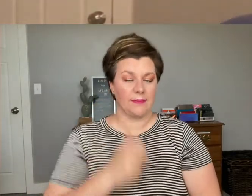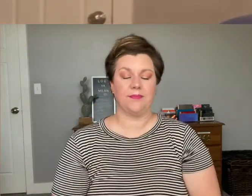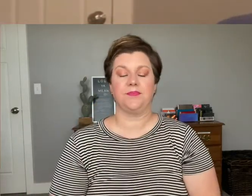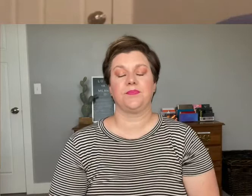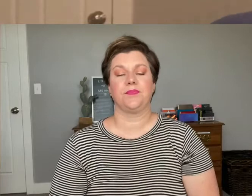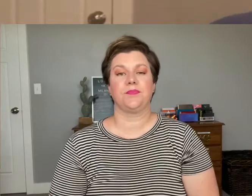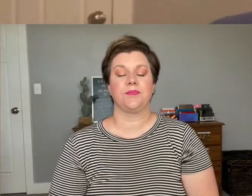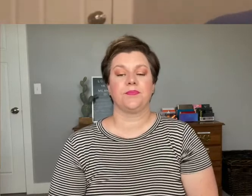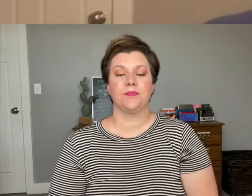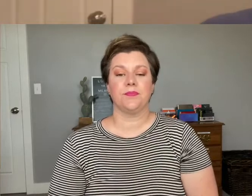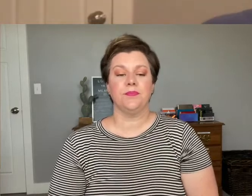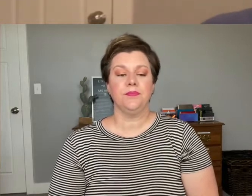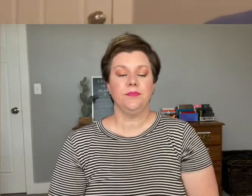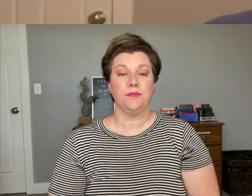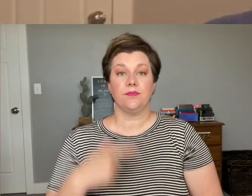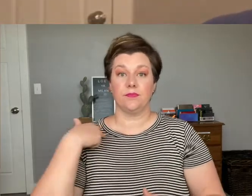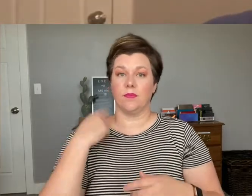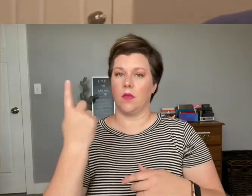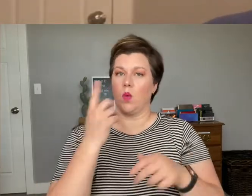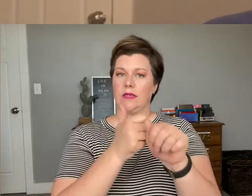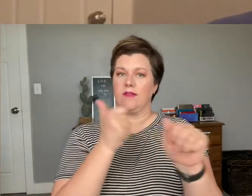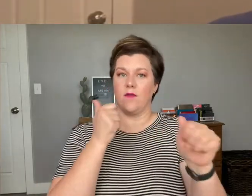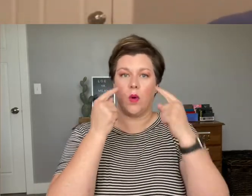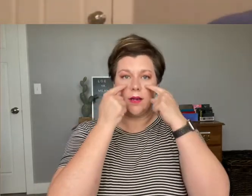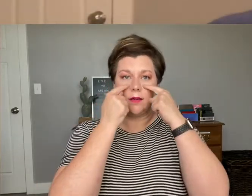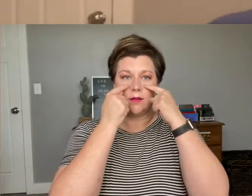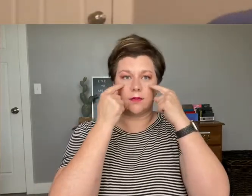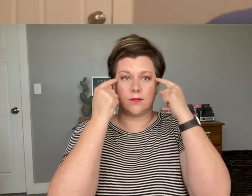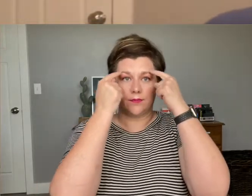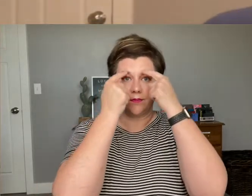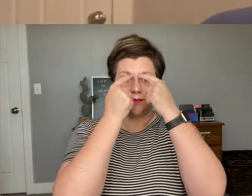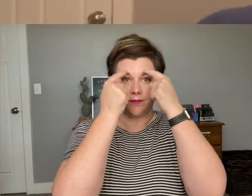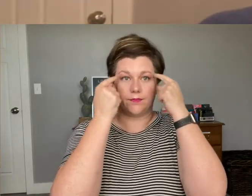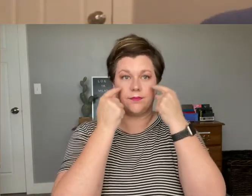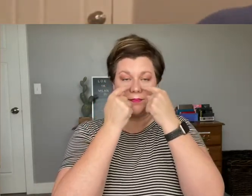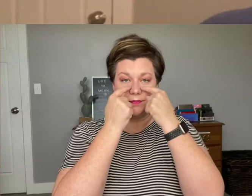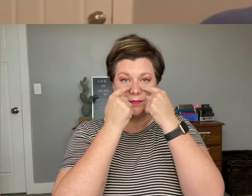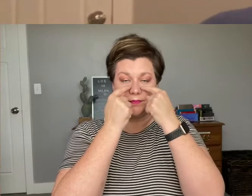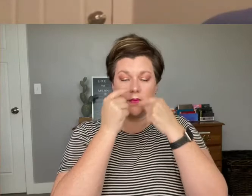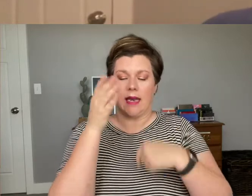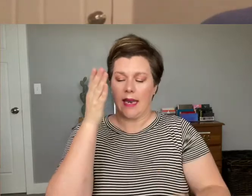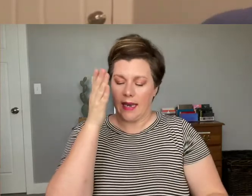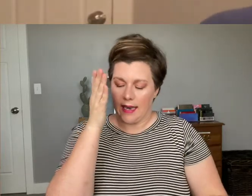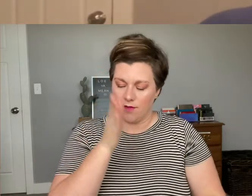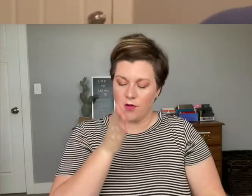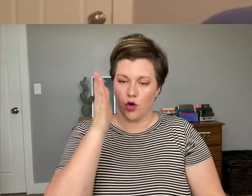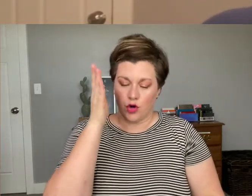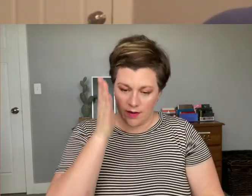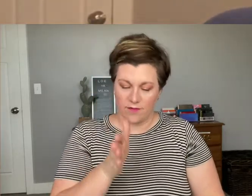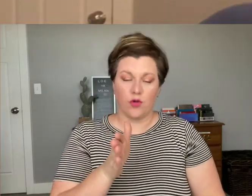all areas of my skin. avoiding the eye